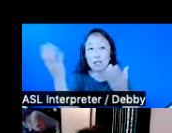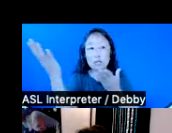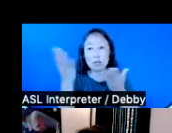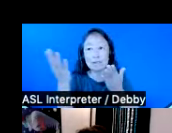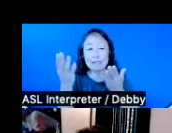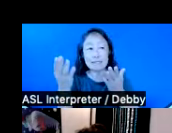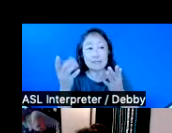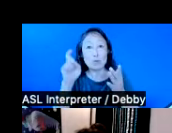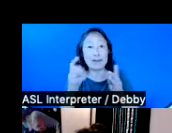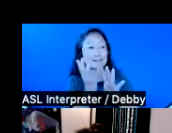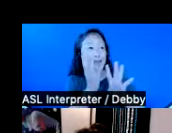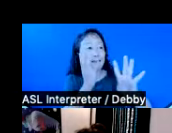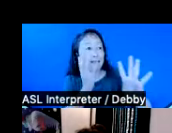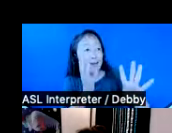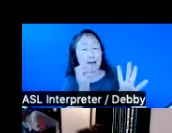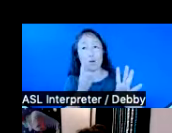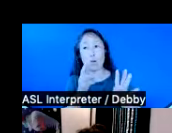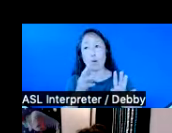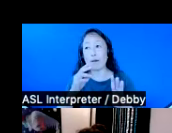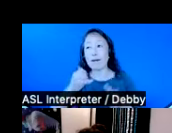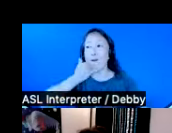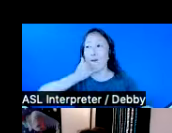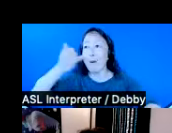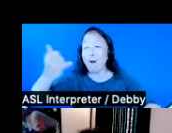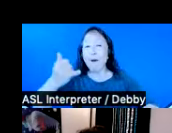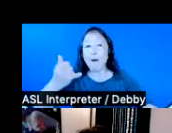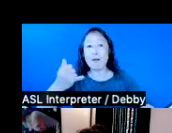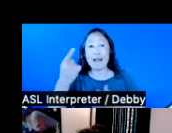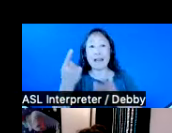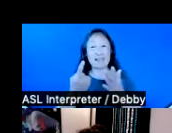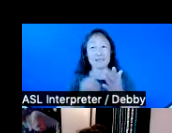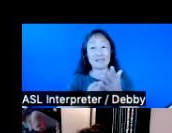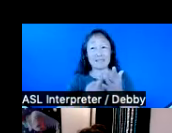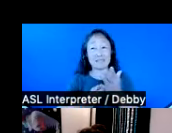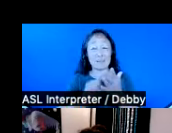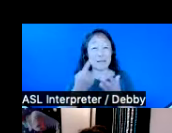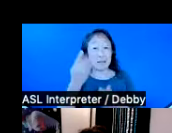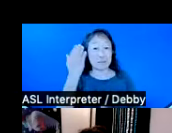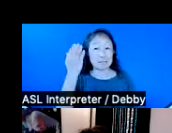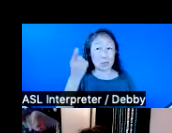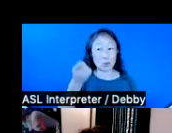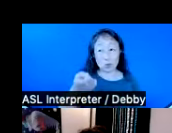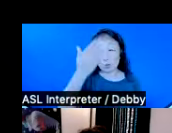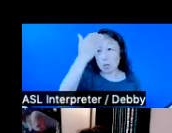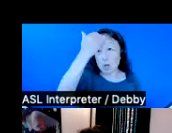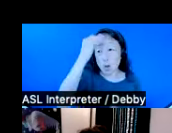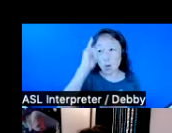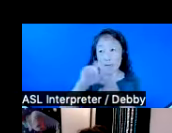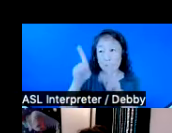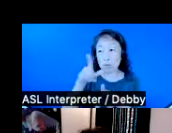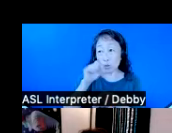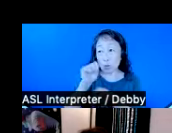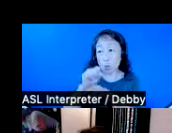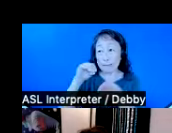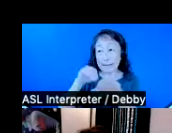the community answering the phone or working in the clinic. And then the other option is, of course,